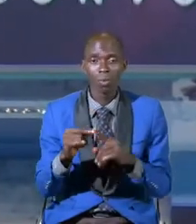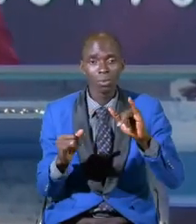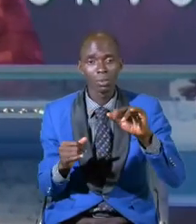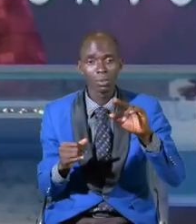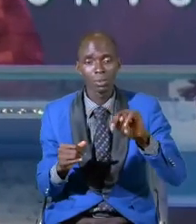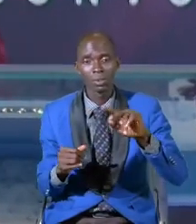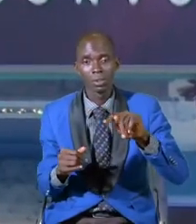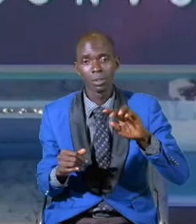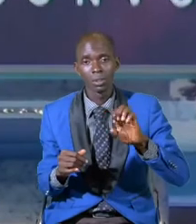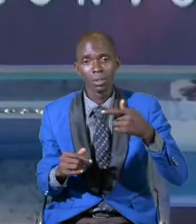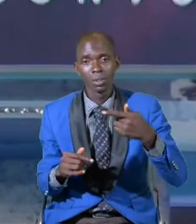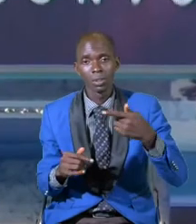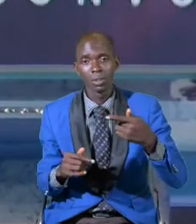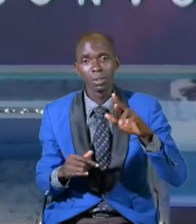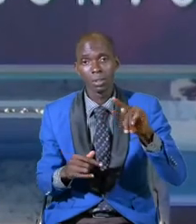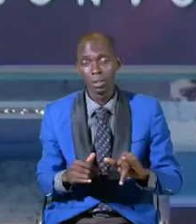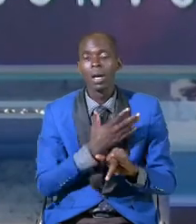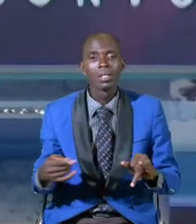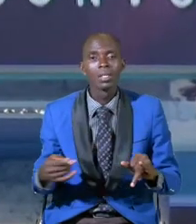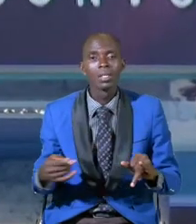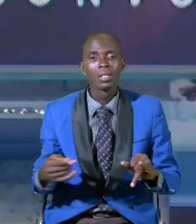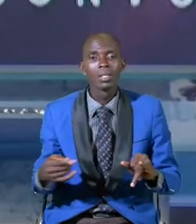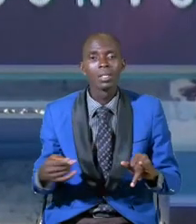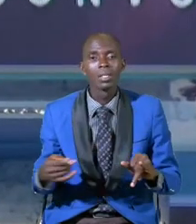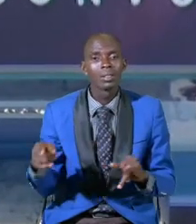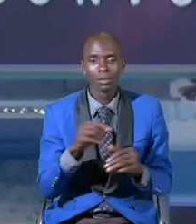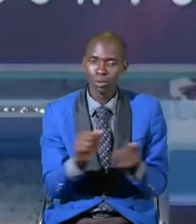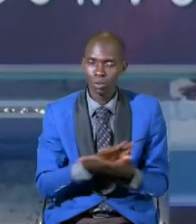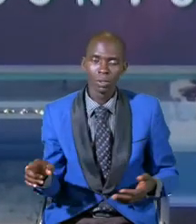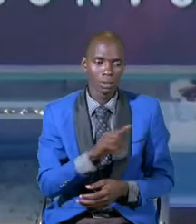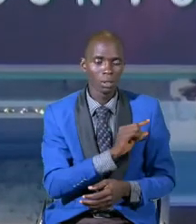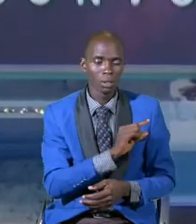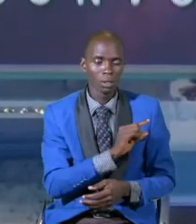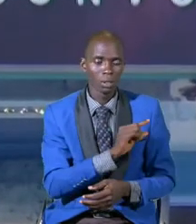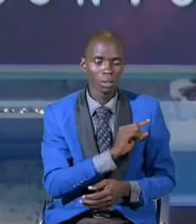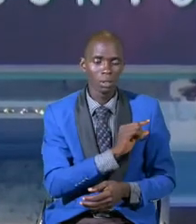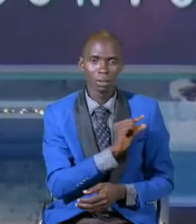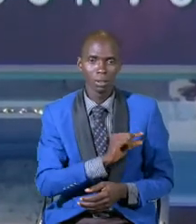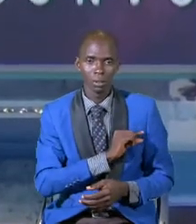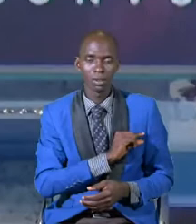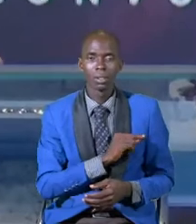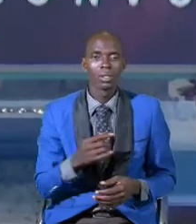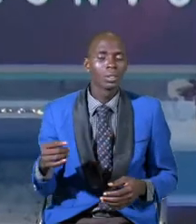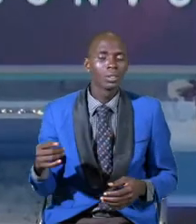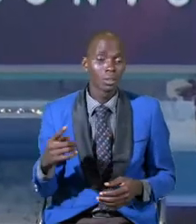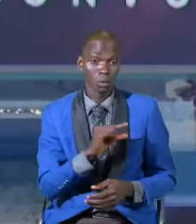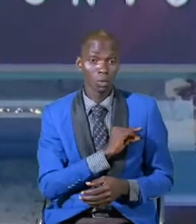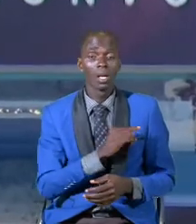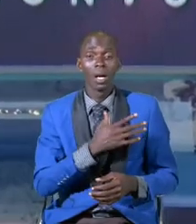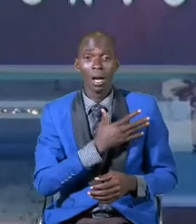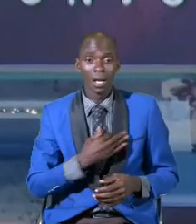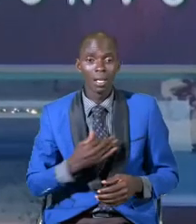they destroy their conscience, they sear their conscience, and they abase